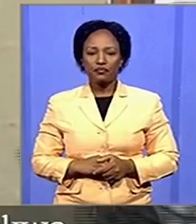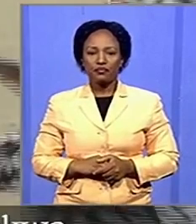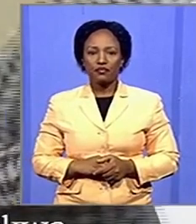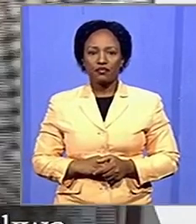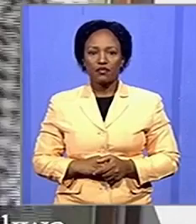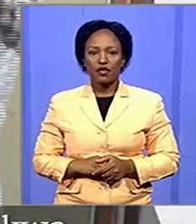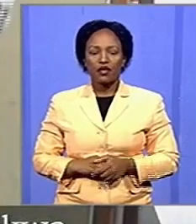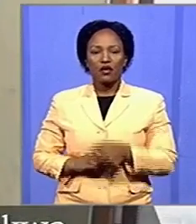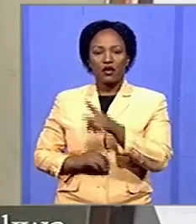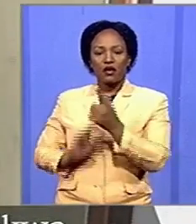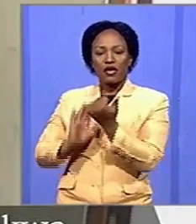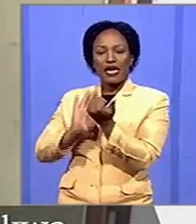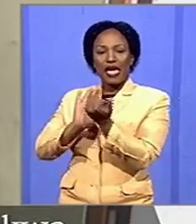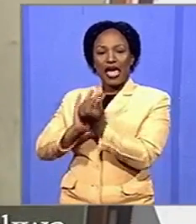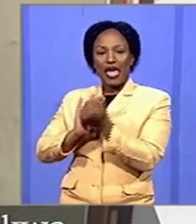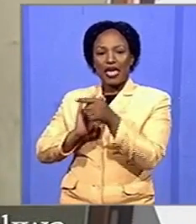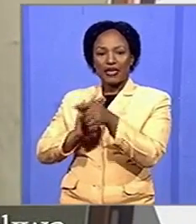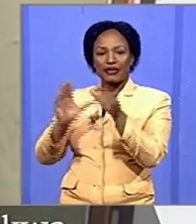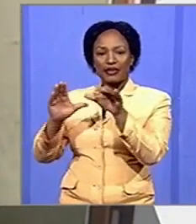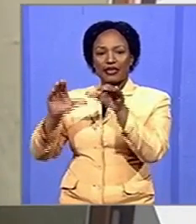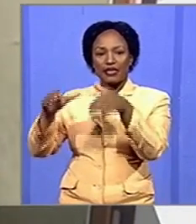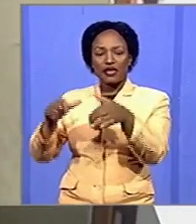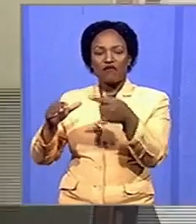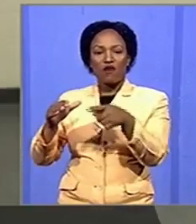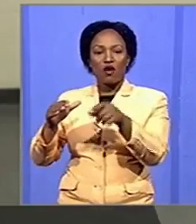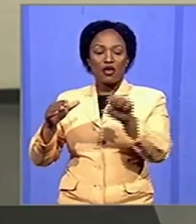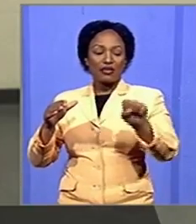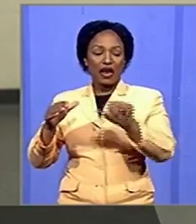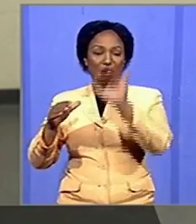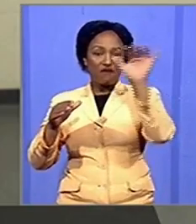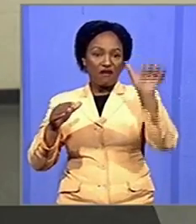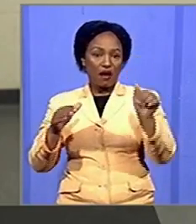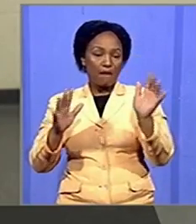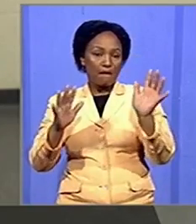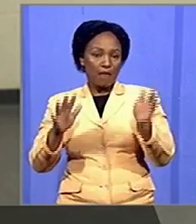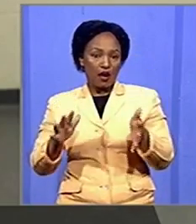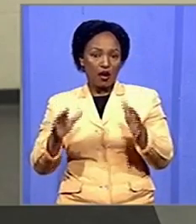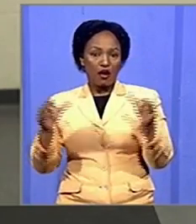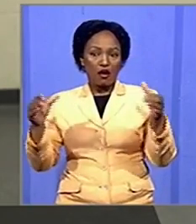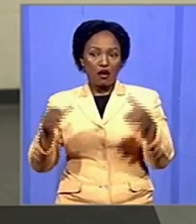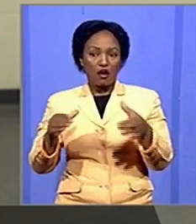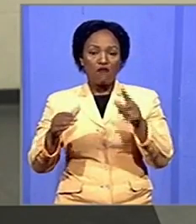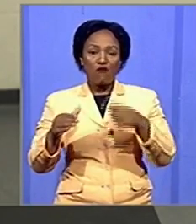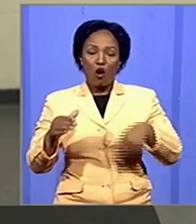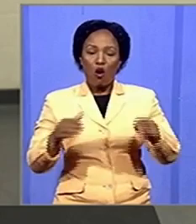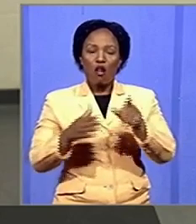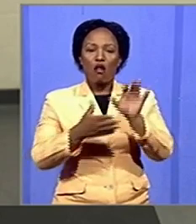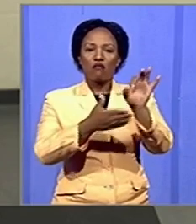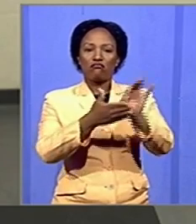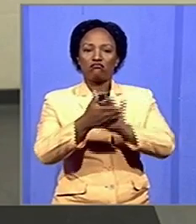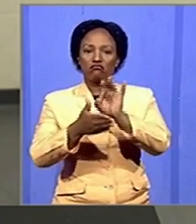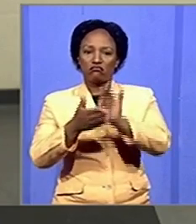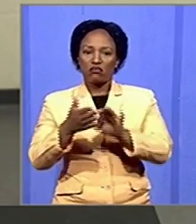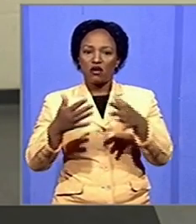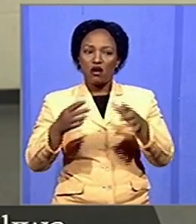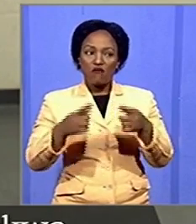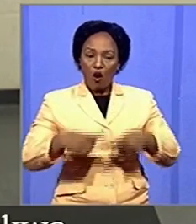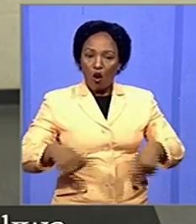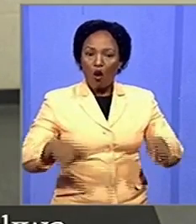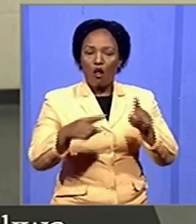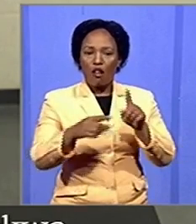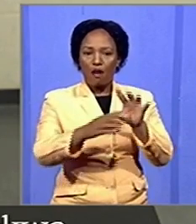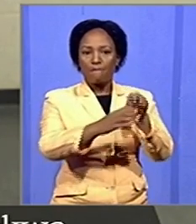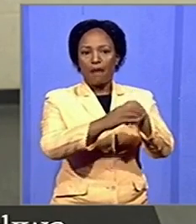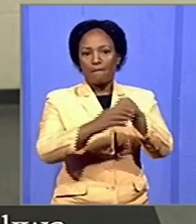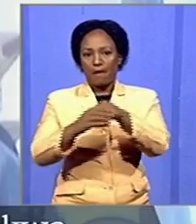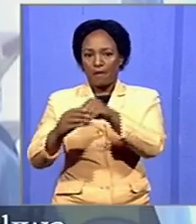Molao ona ha o ame tsamaiso ya dikgetho ya Afrika Borwa, empa jwale o dumella bonkgetheng ba ikemetseng ho ananelwa dikgethong. So it's not